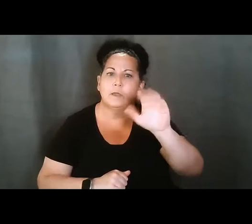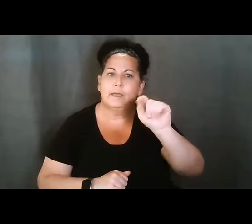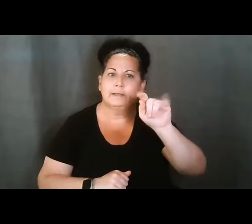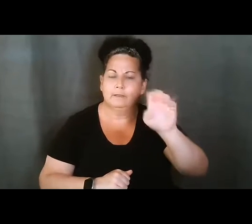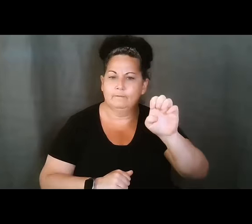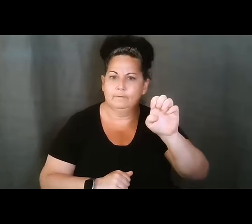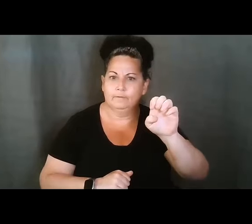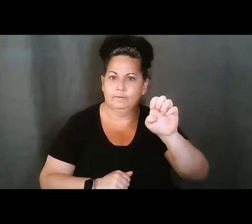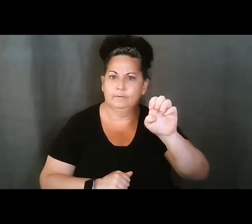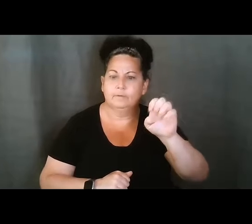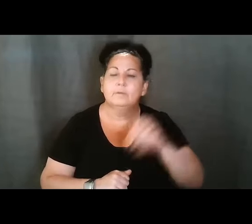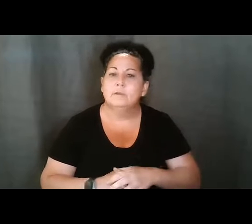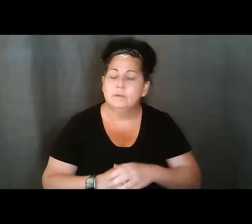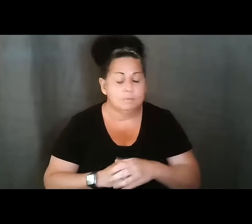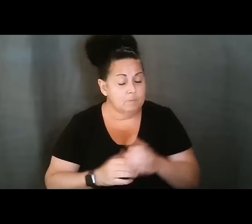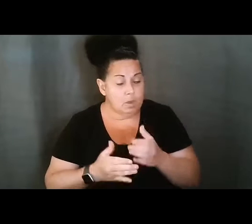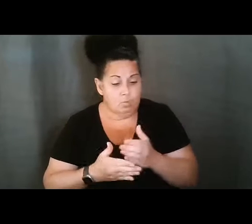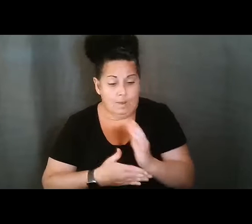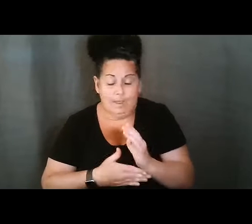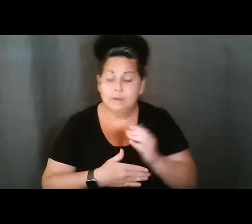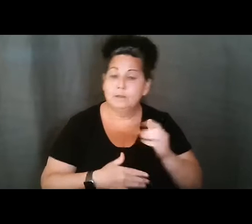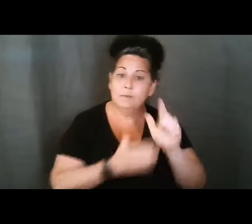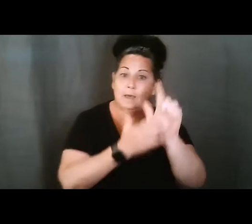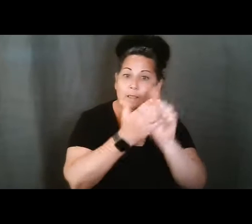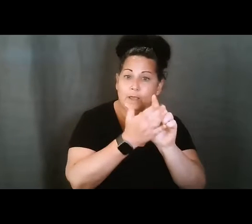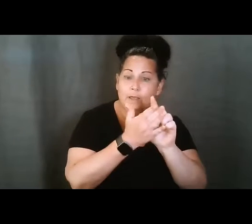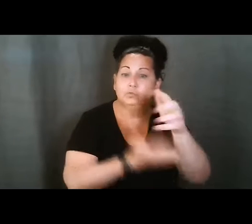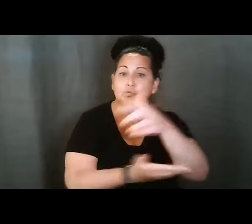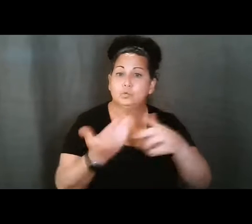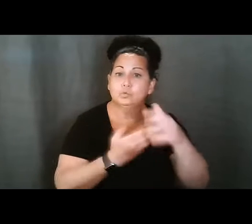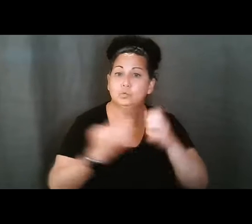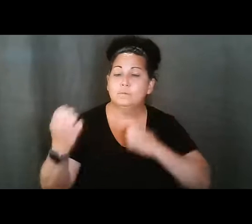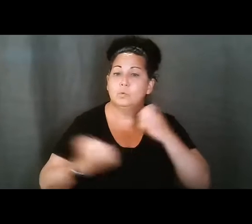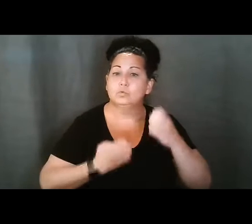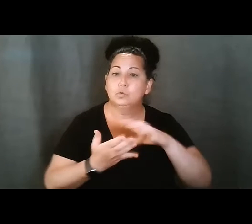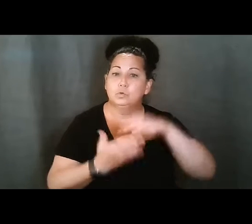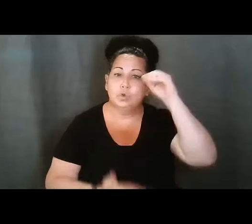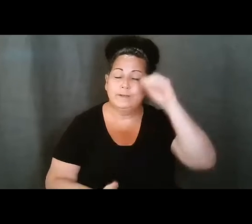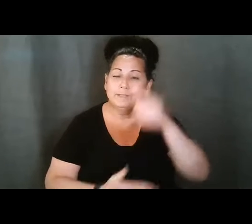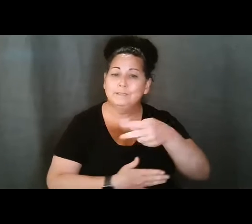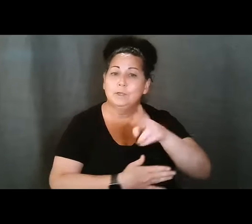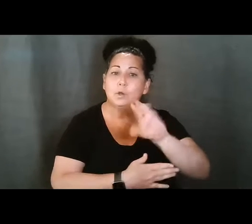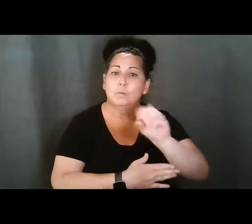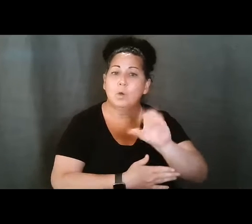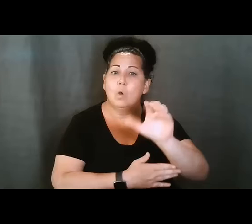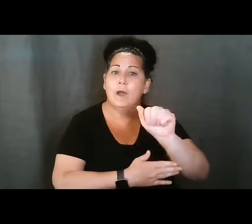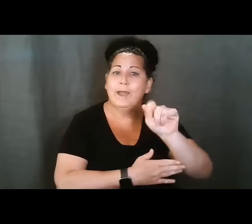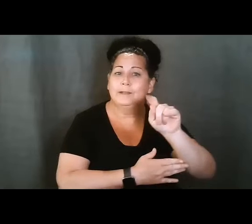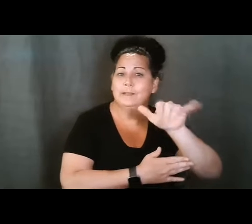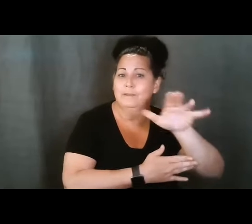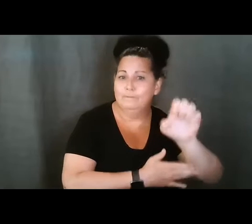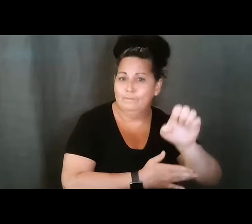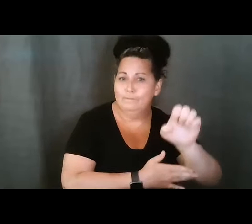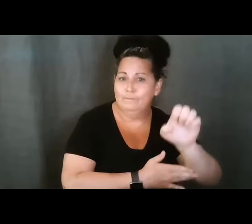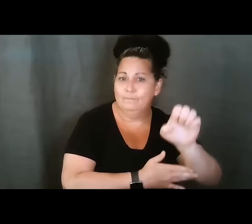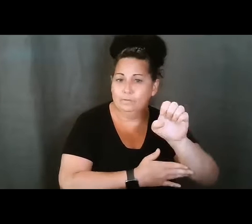right, by law, social emotional learning should be proactive. 80% proactive and then 20% responding to